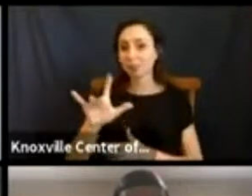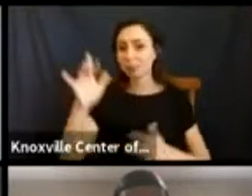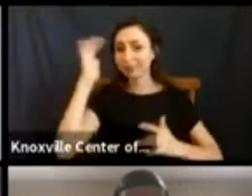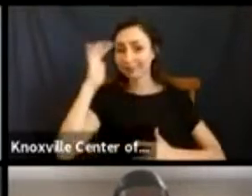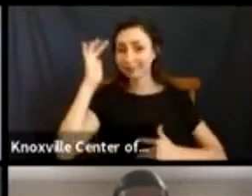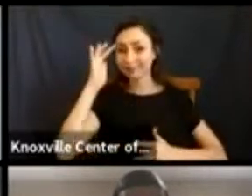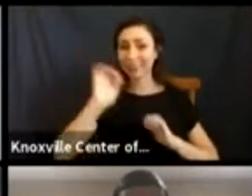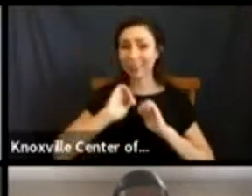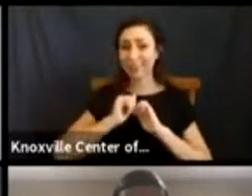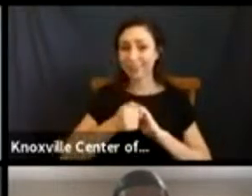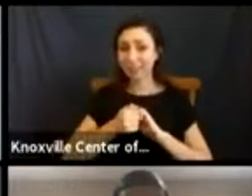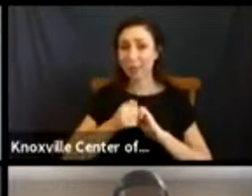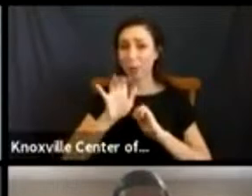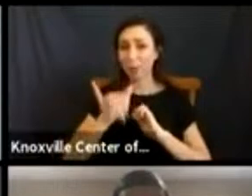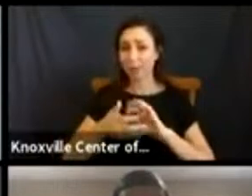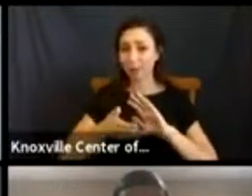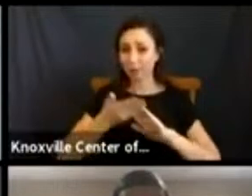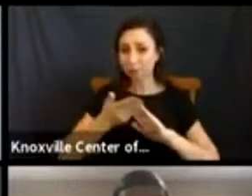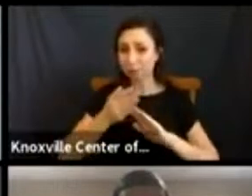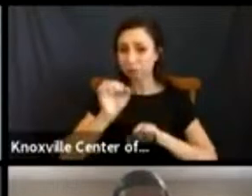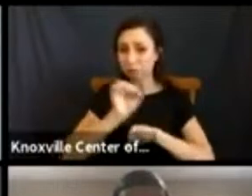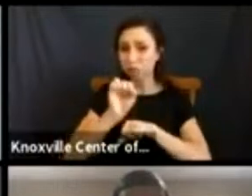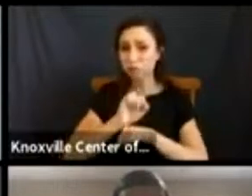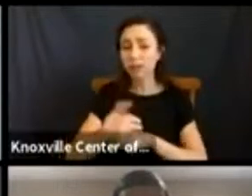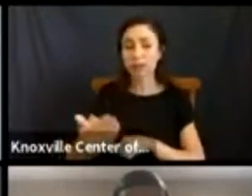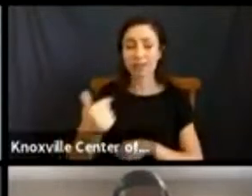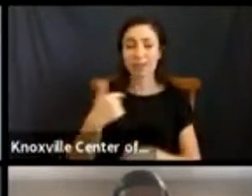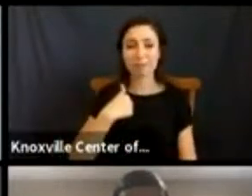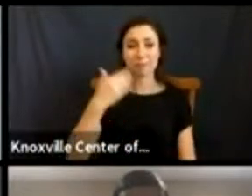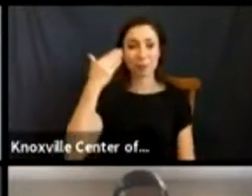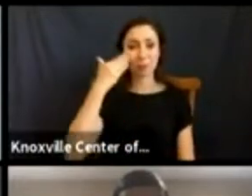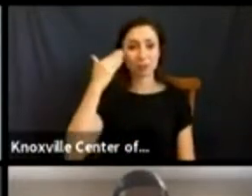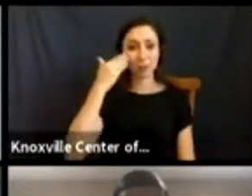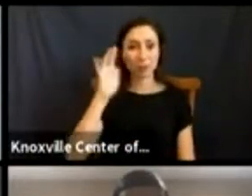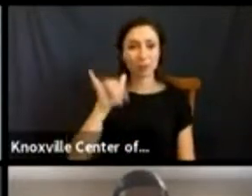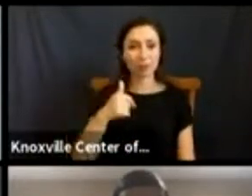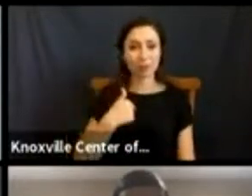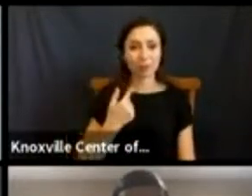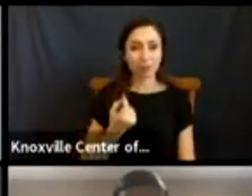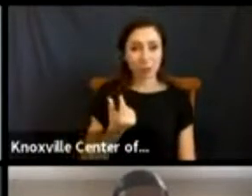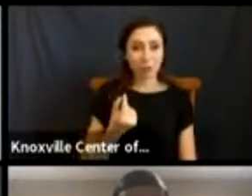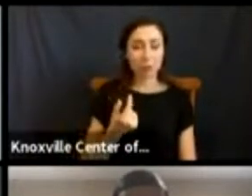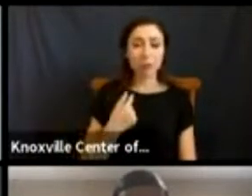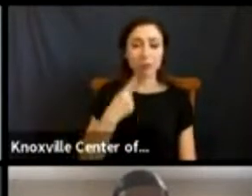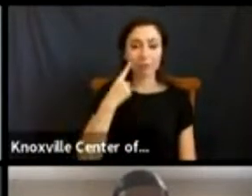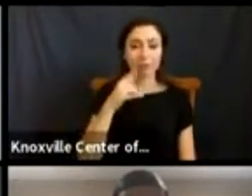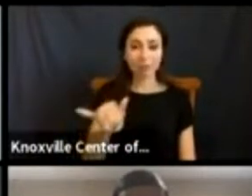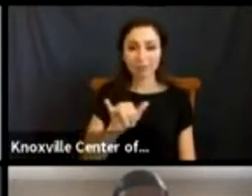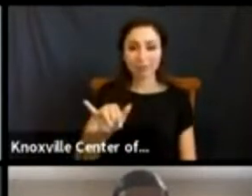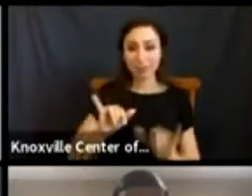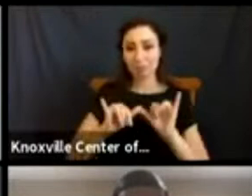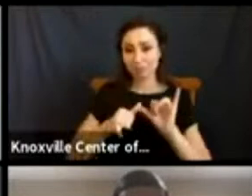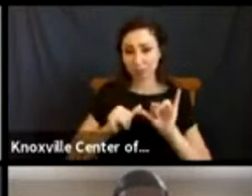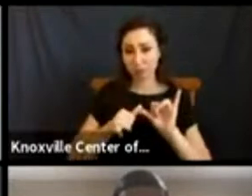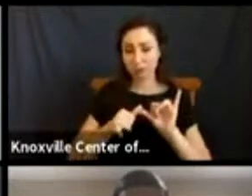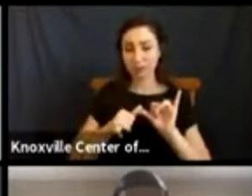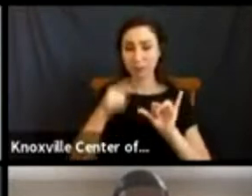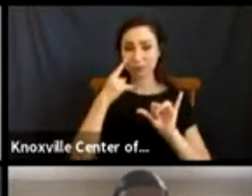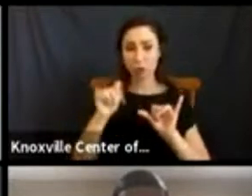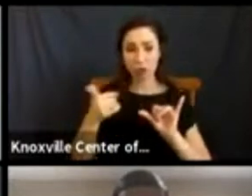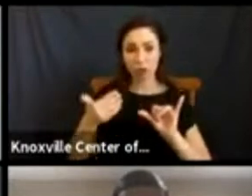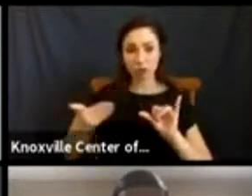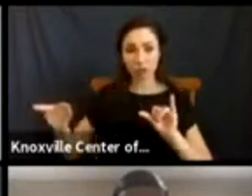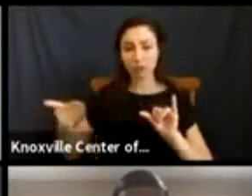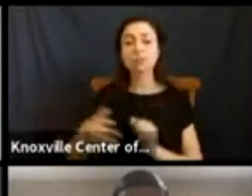works. You know, I'm certainly familiar with it for flu, and I think it's probably the same metrics. But you know, if we can